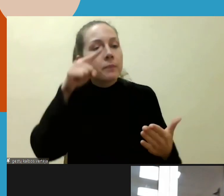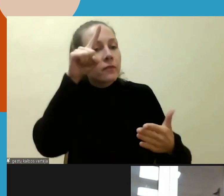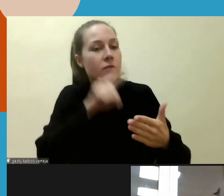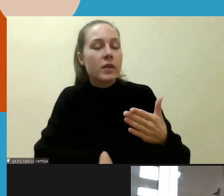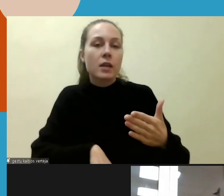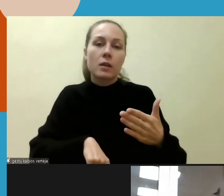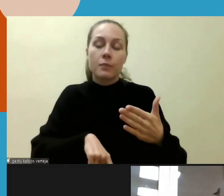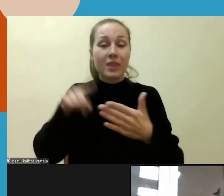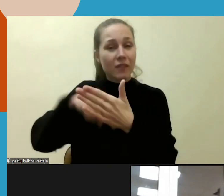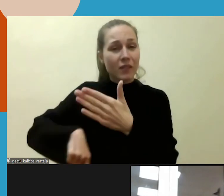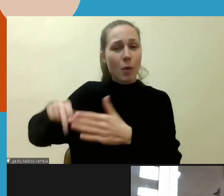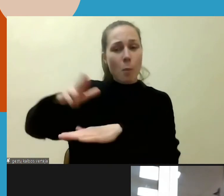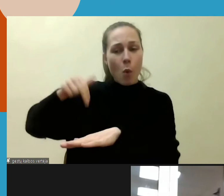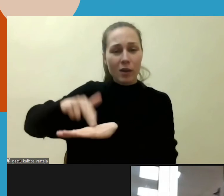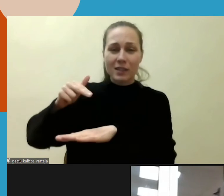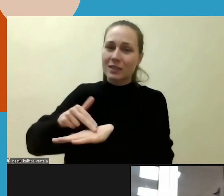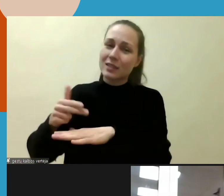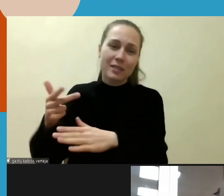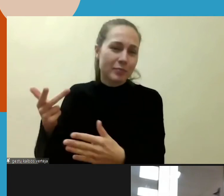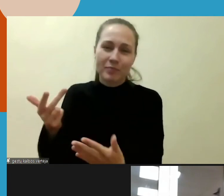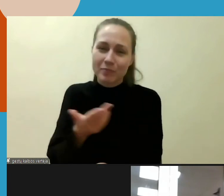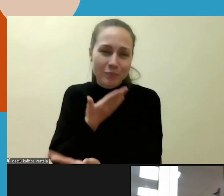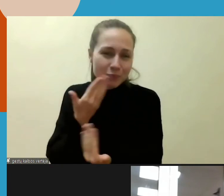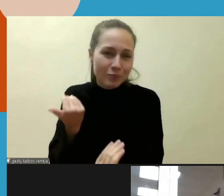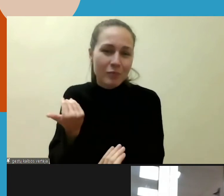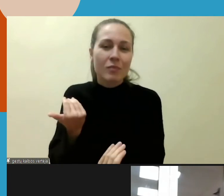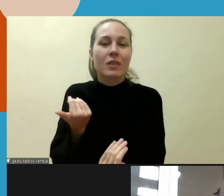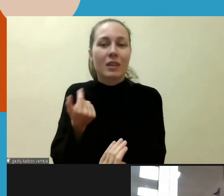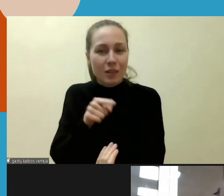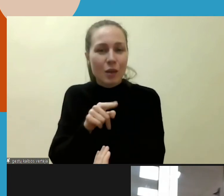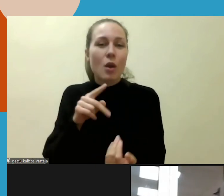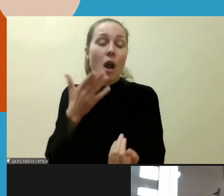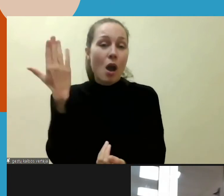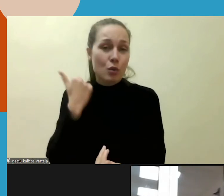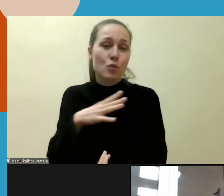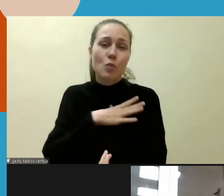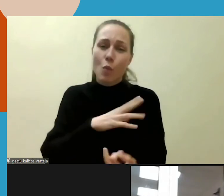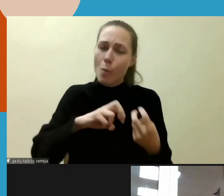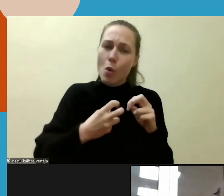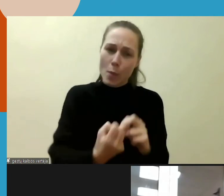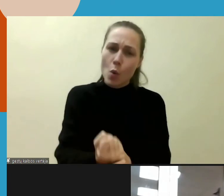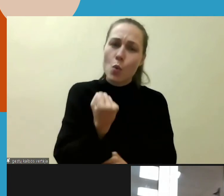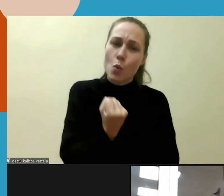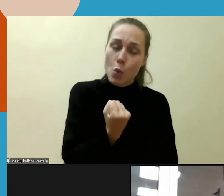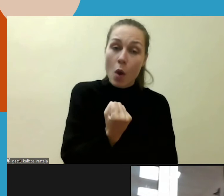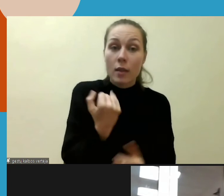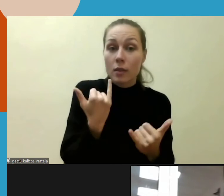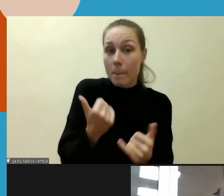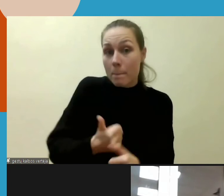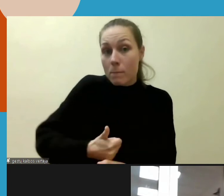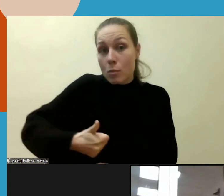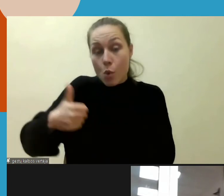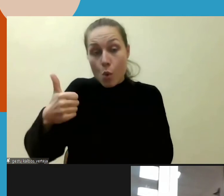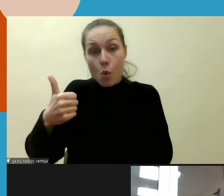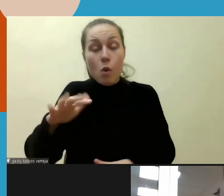so such communities do not always trust police officers, and previously